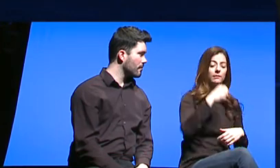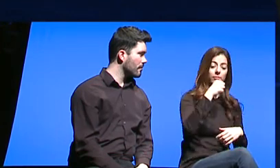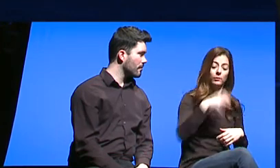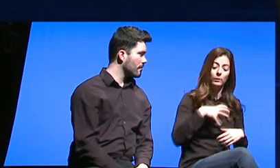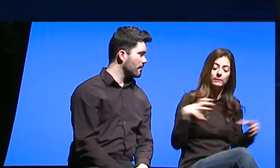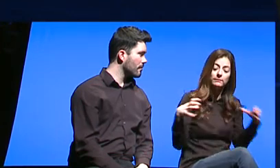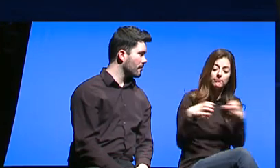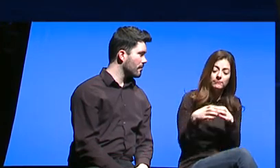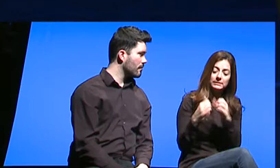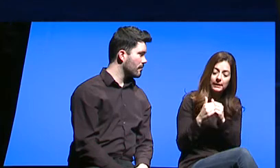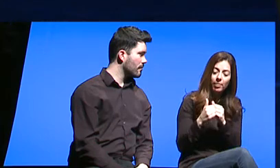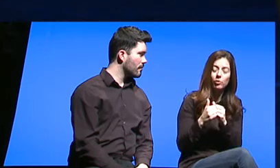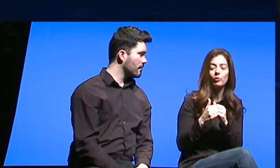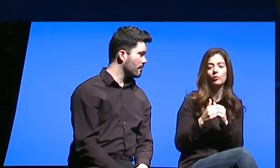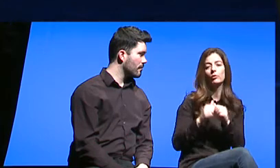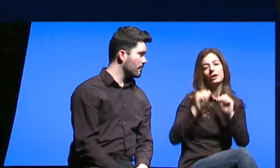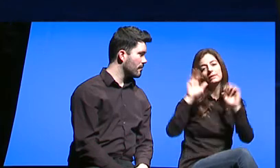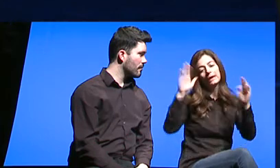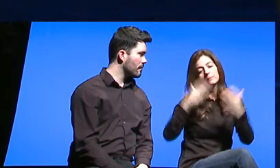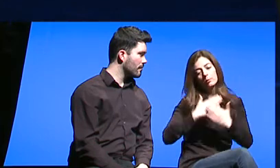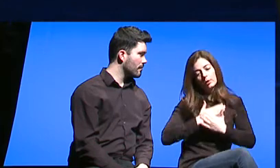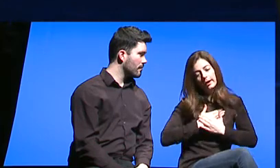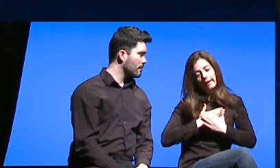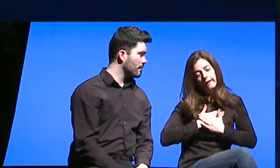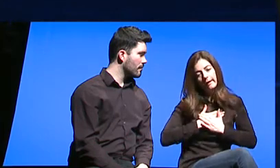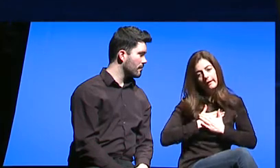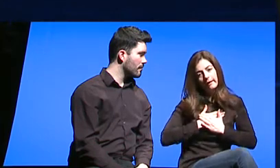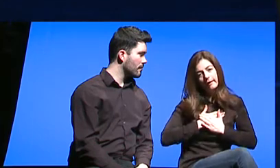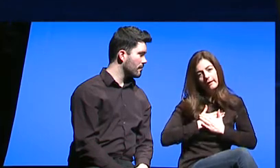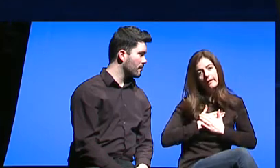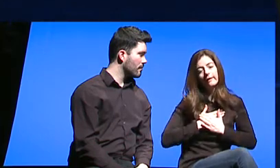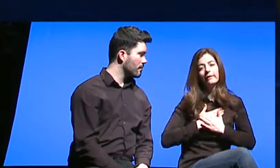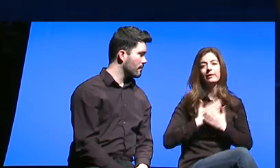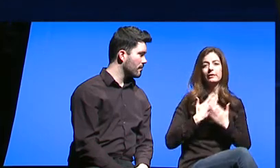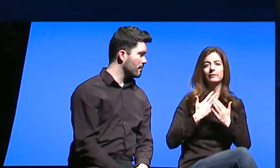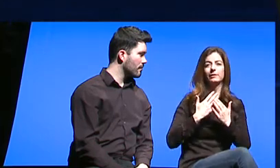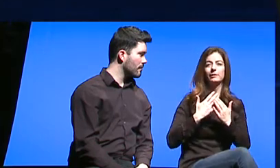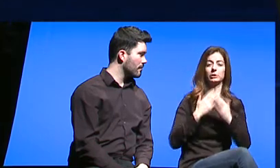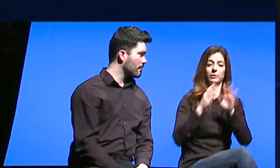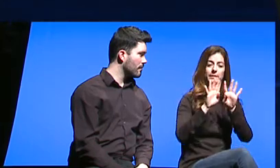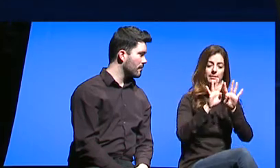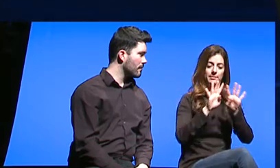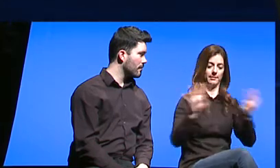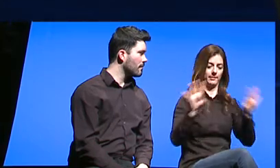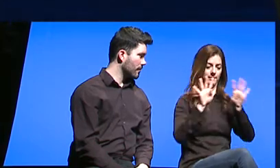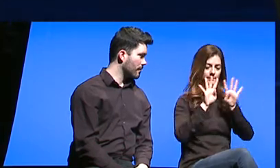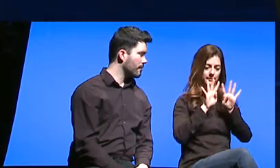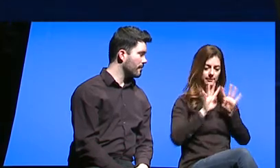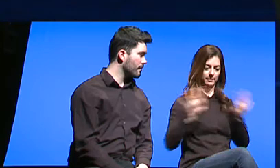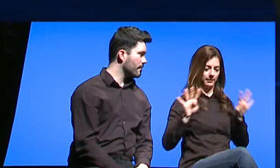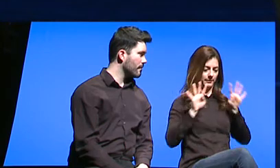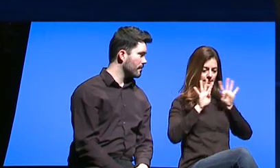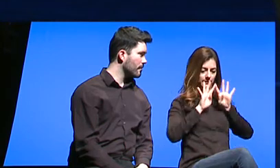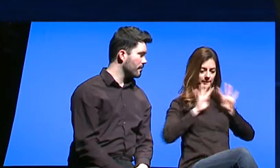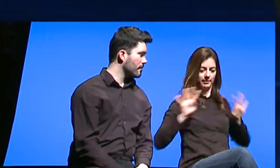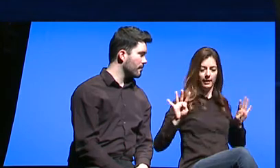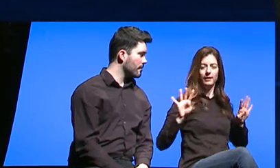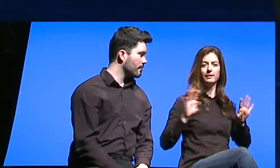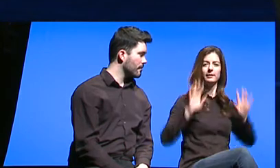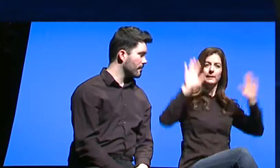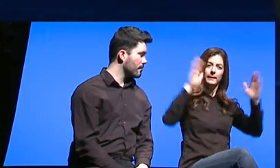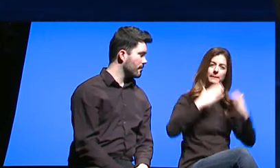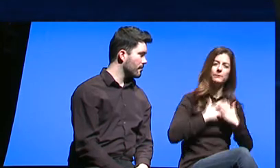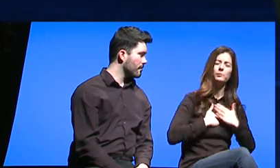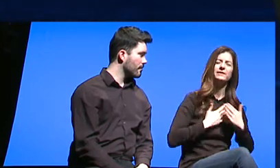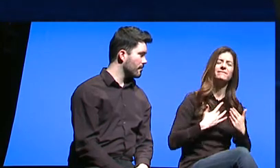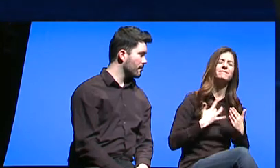and they pray in like this line. They like line up row by row and pray together, and it's just a sense of like home